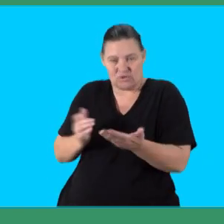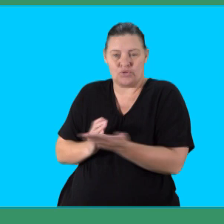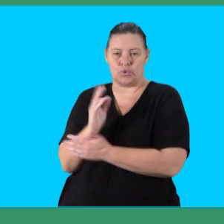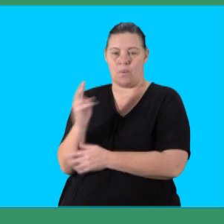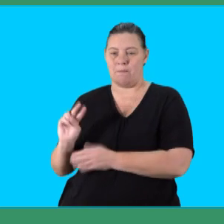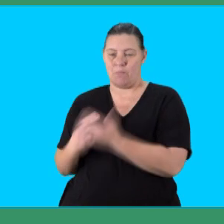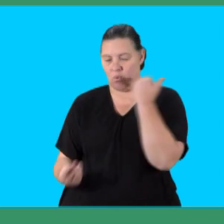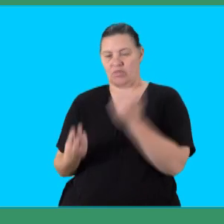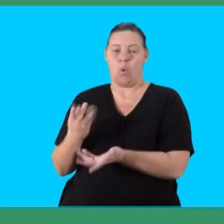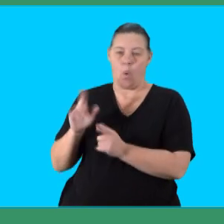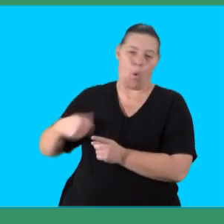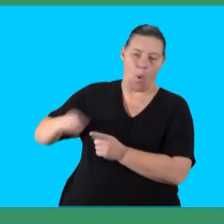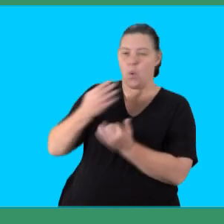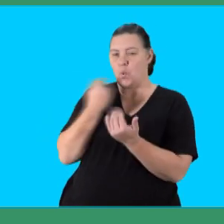partners.